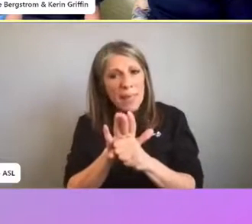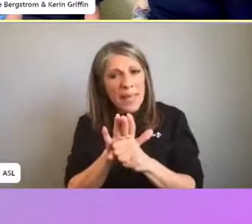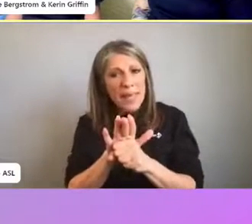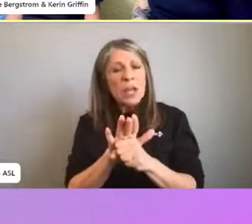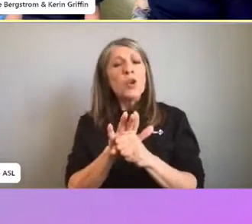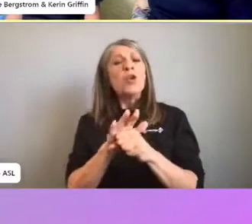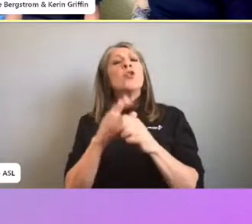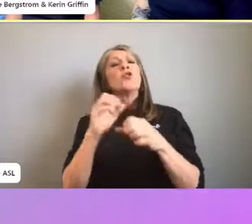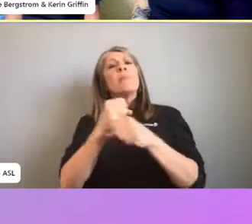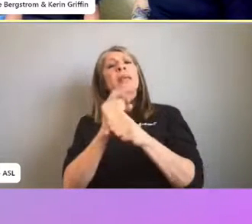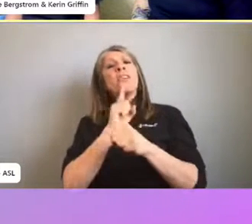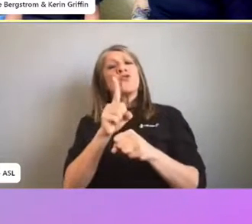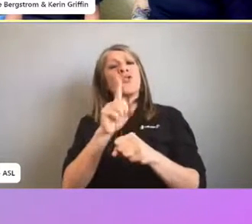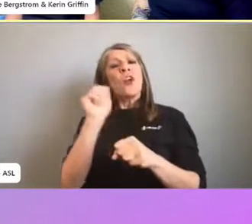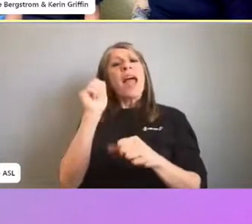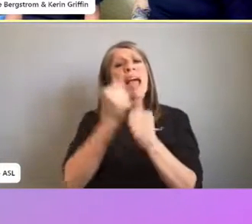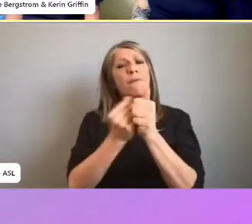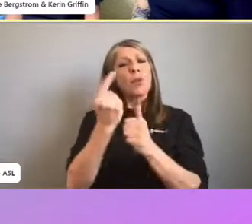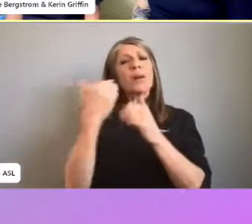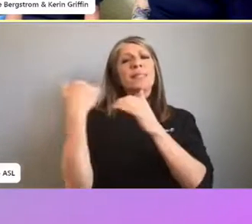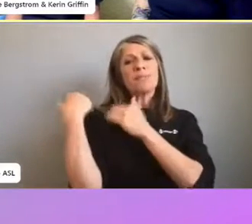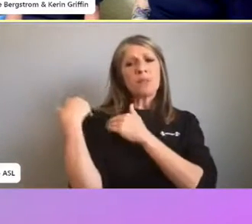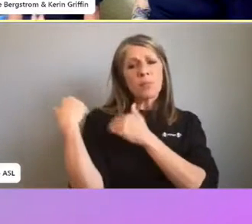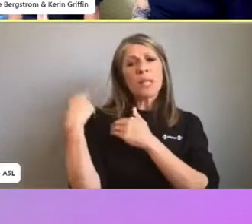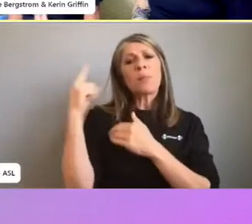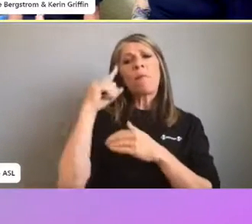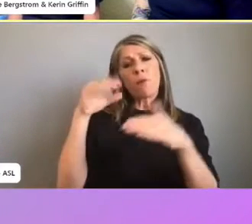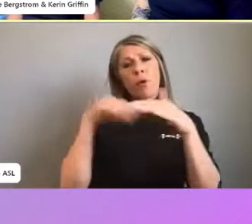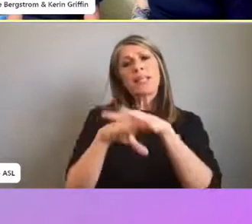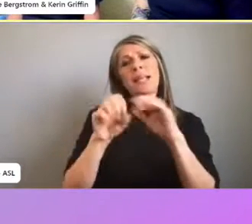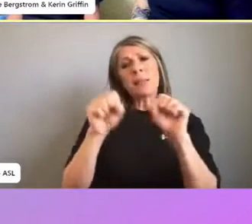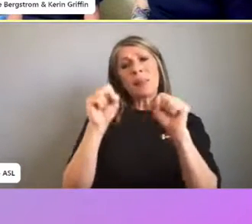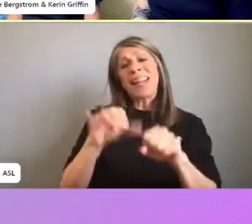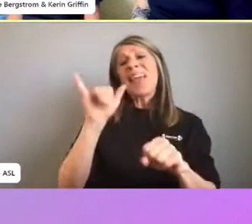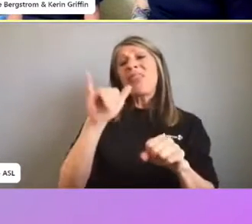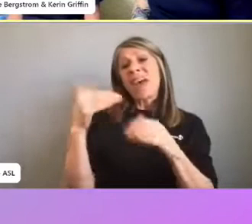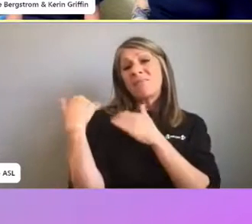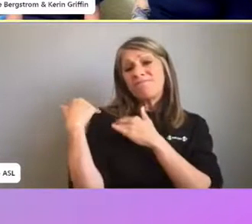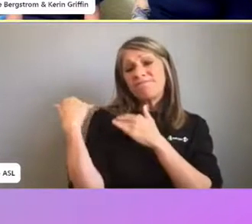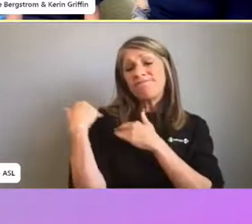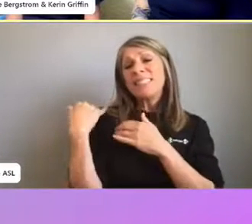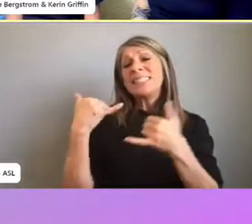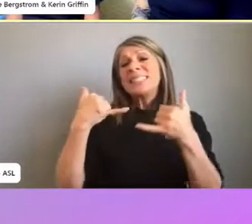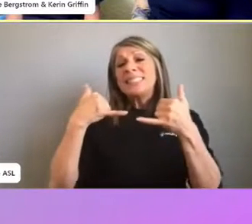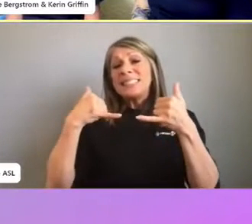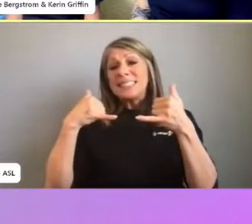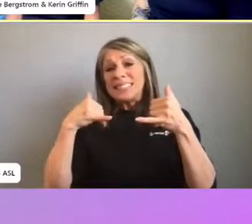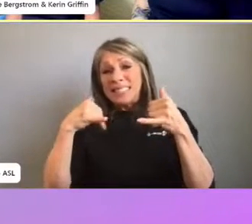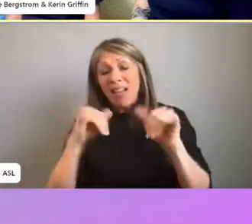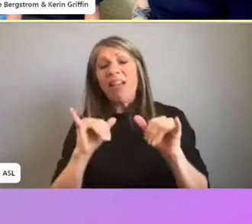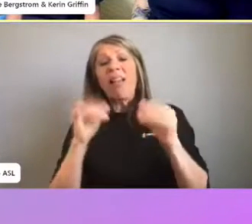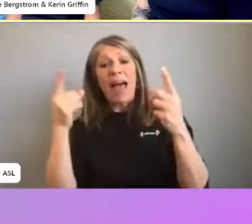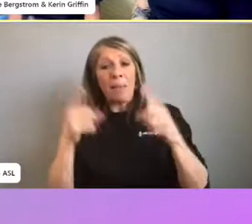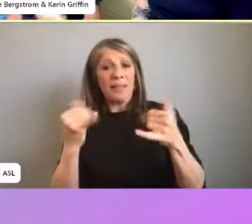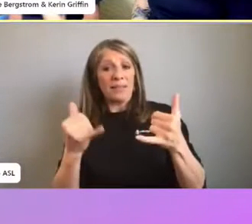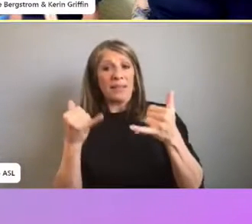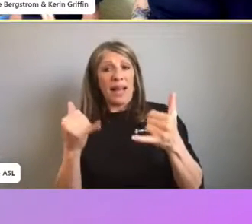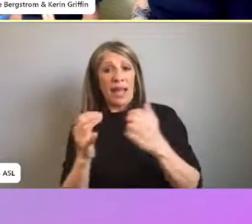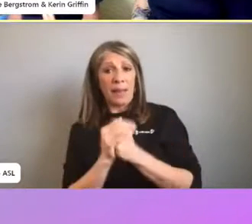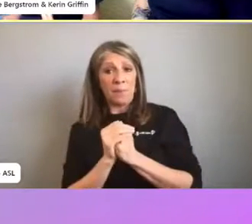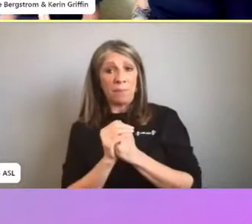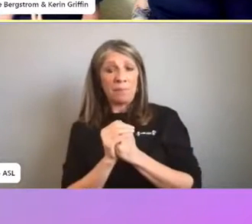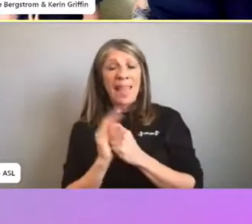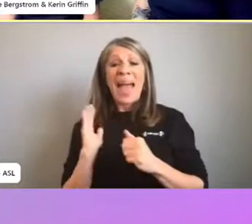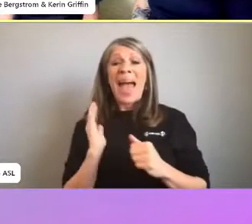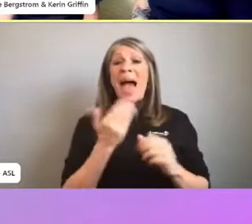other accountable for accessibility. And, you know, that accountability still persists today. Our